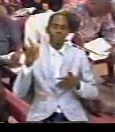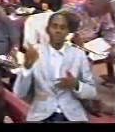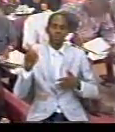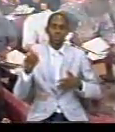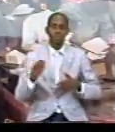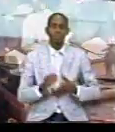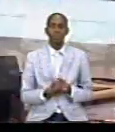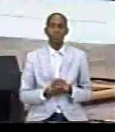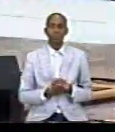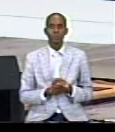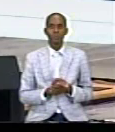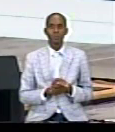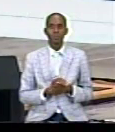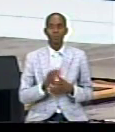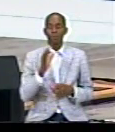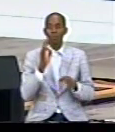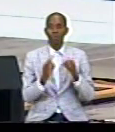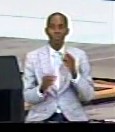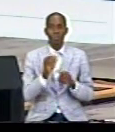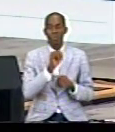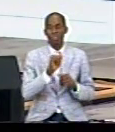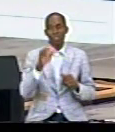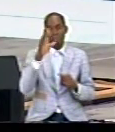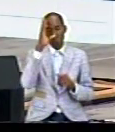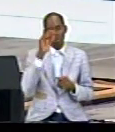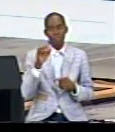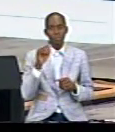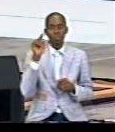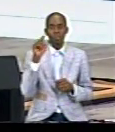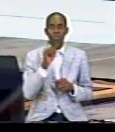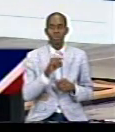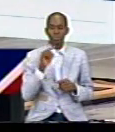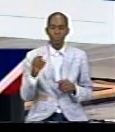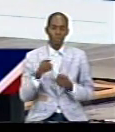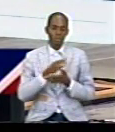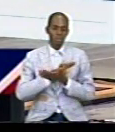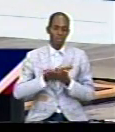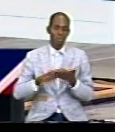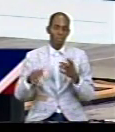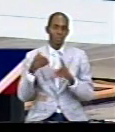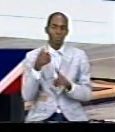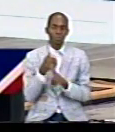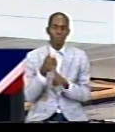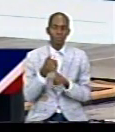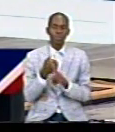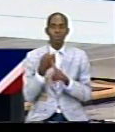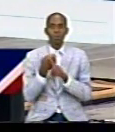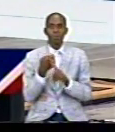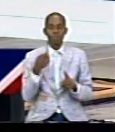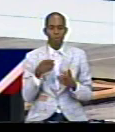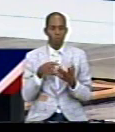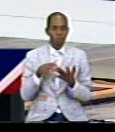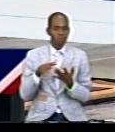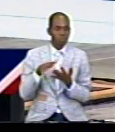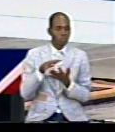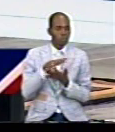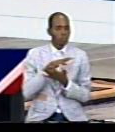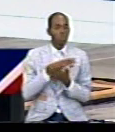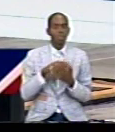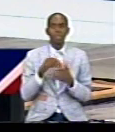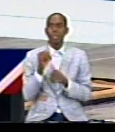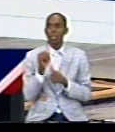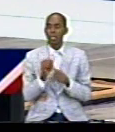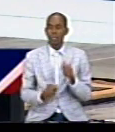21. If a man therefore purge himself from this.